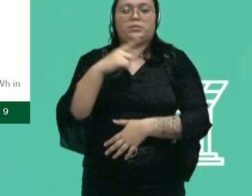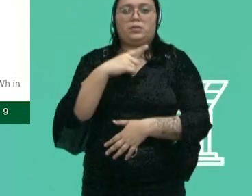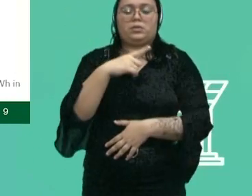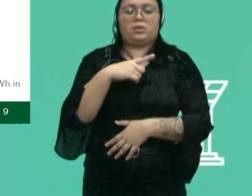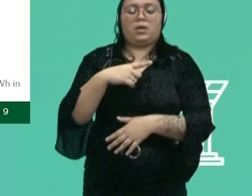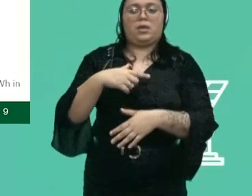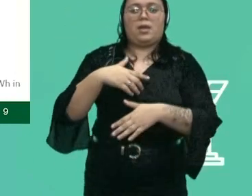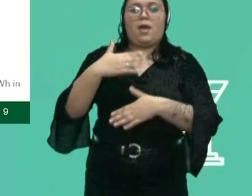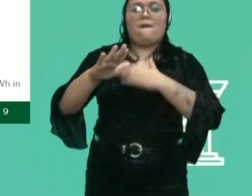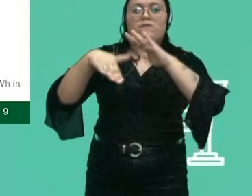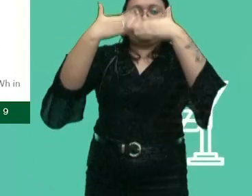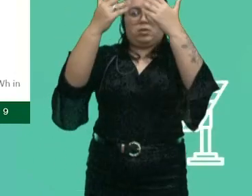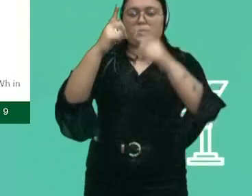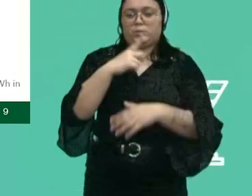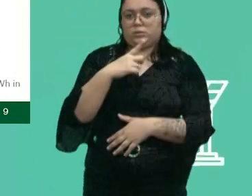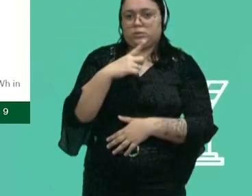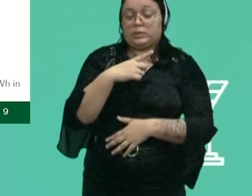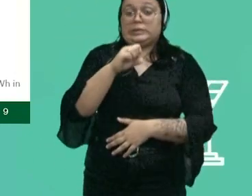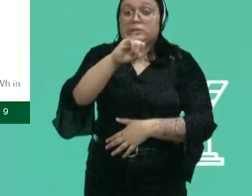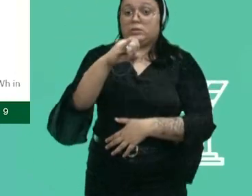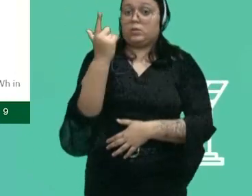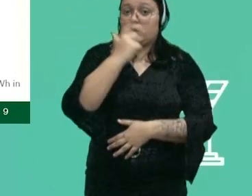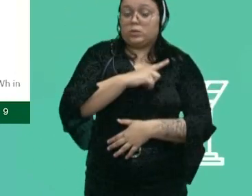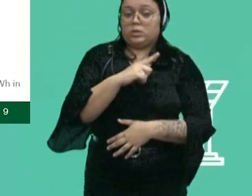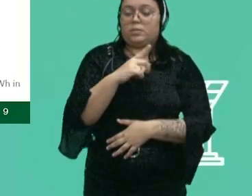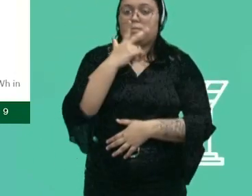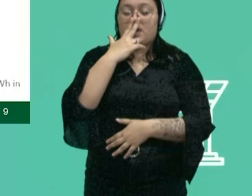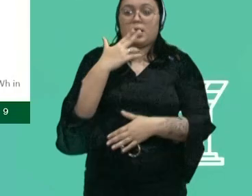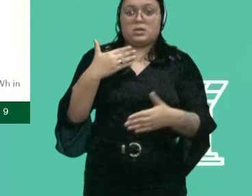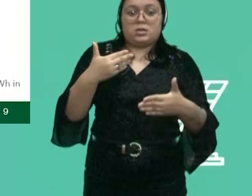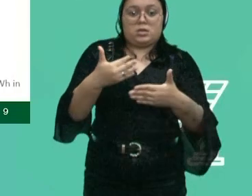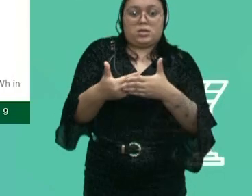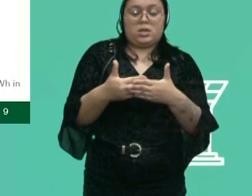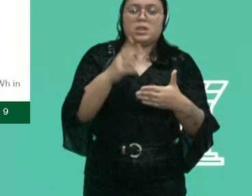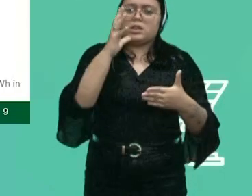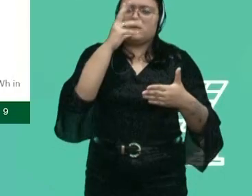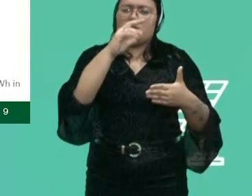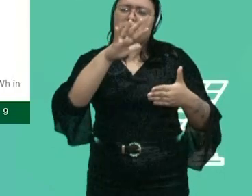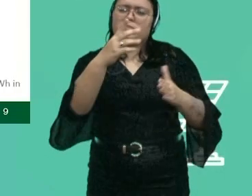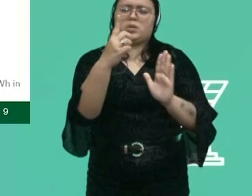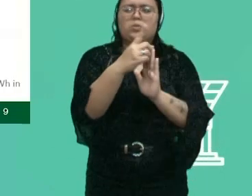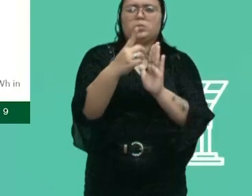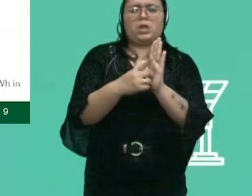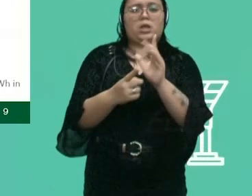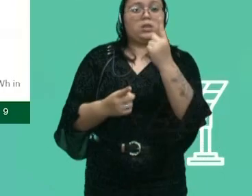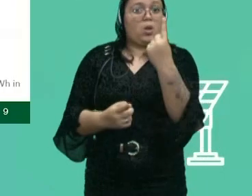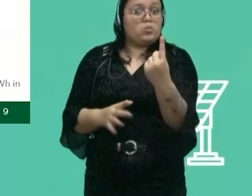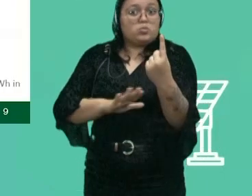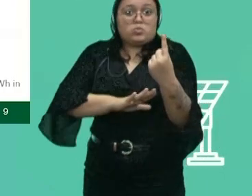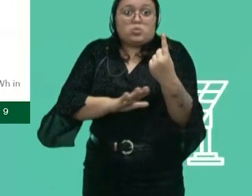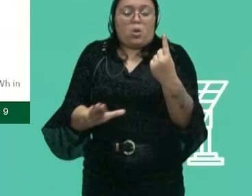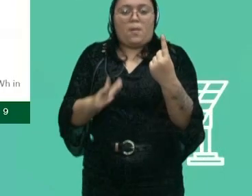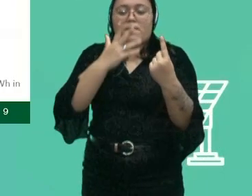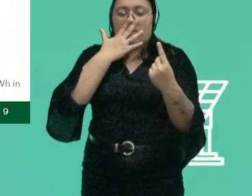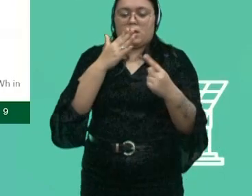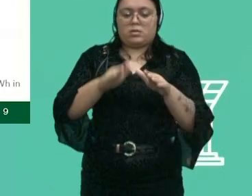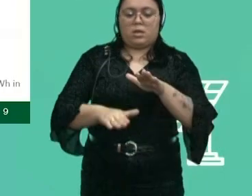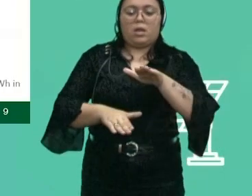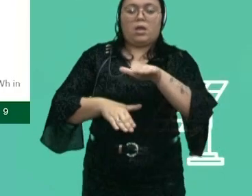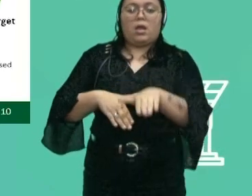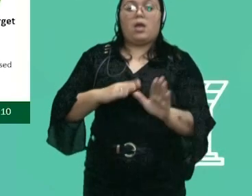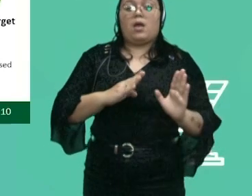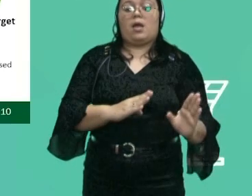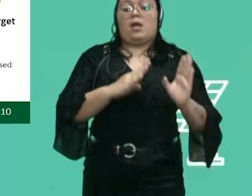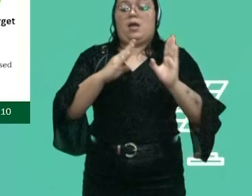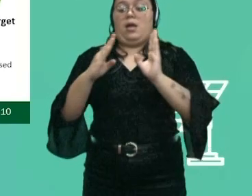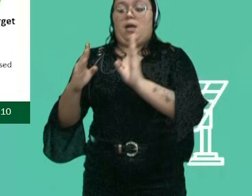get there within 1 decade. And so now the next step is that it's not just hydrogen production. So I do want